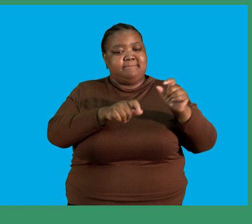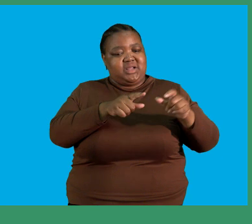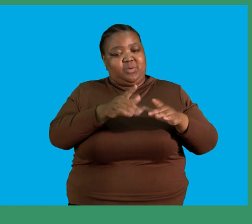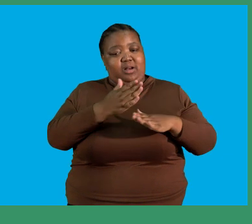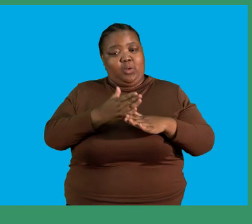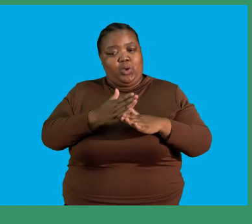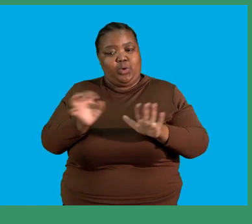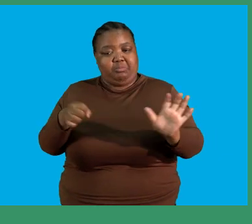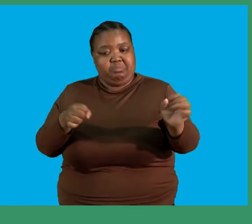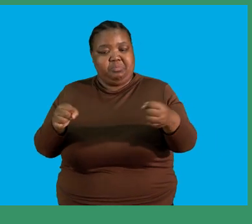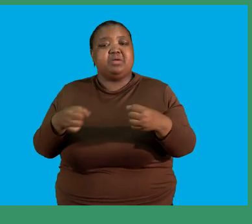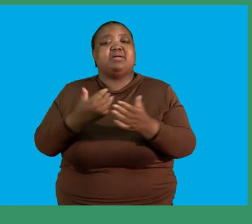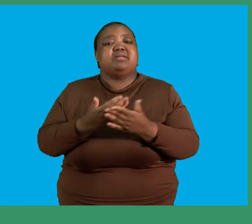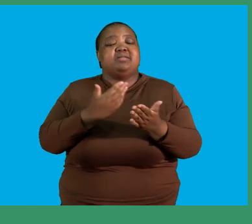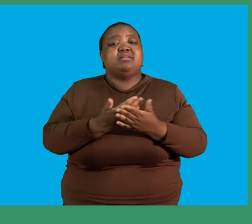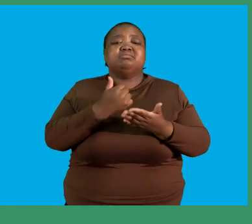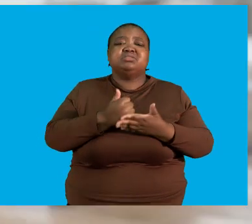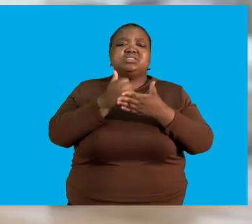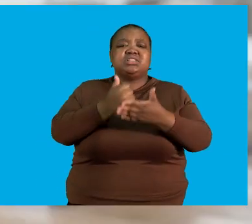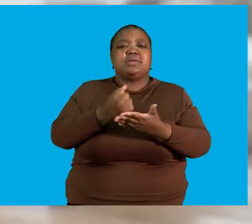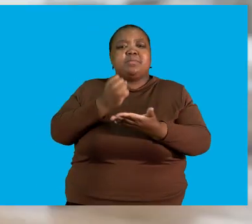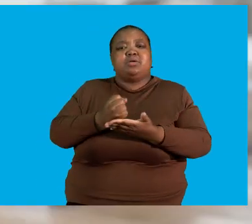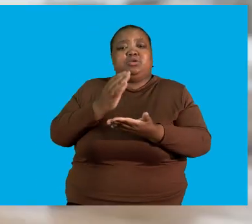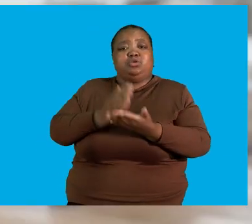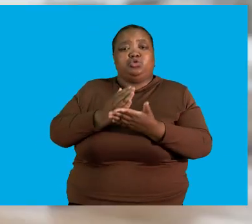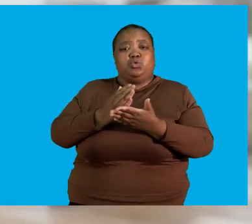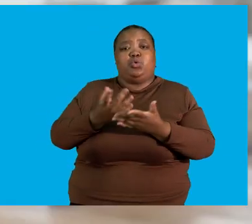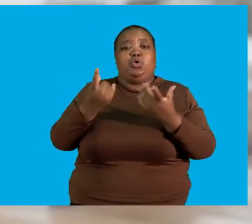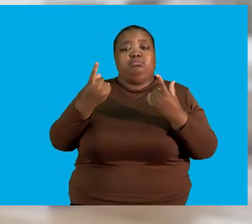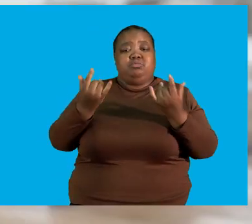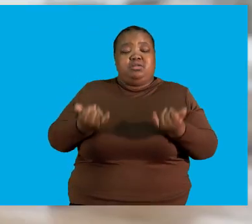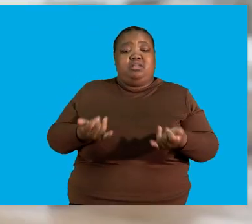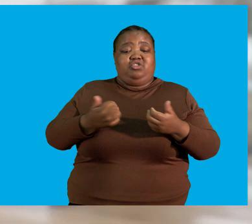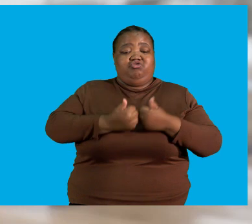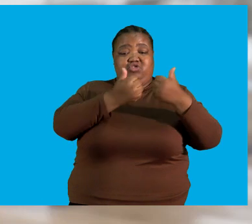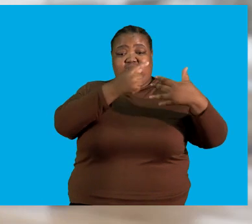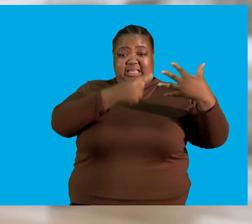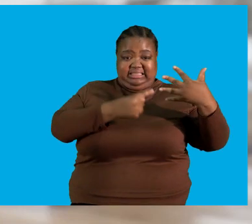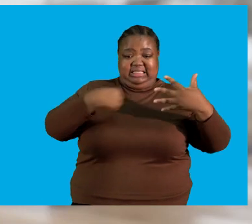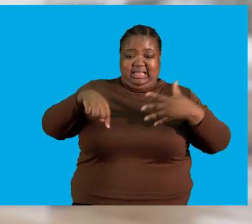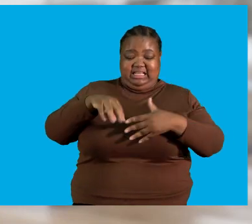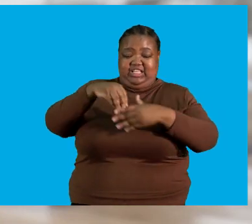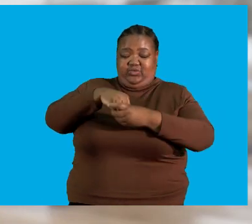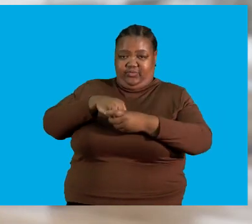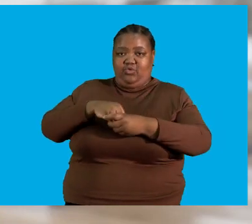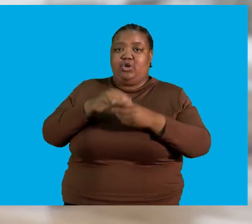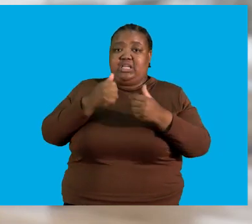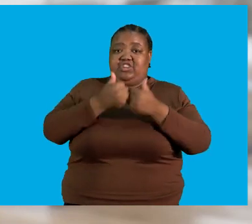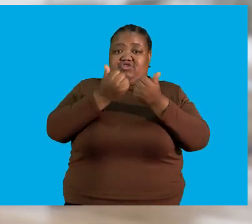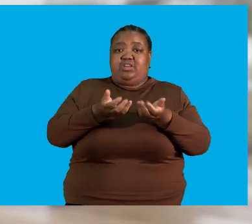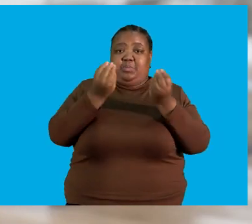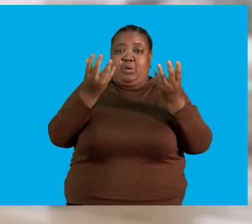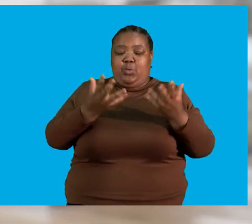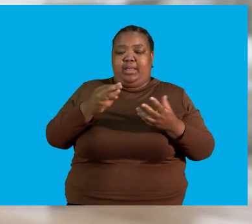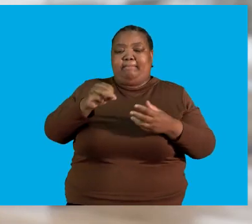more employable they become. Now, this helps in making sure that we are involved in the challenges that